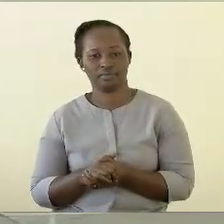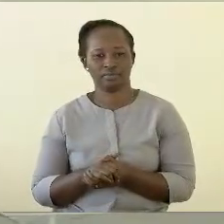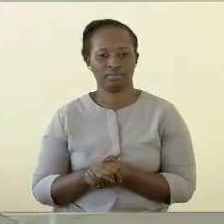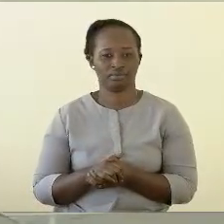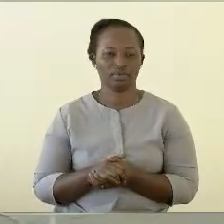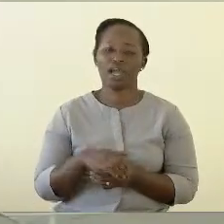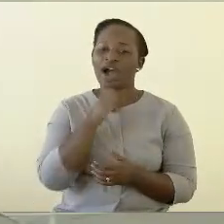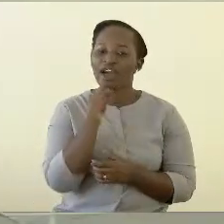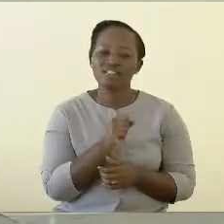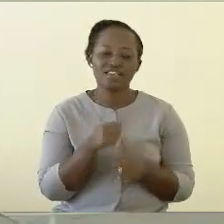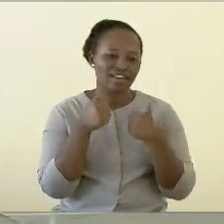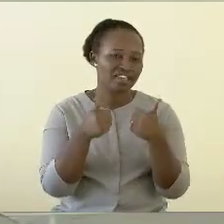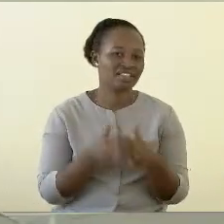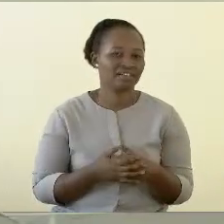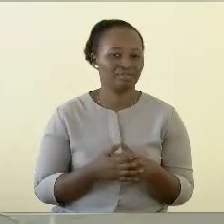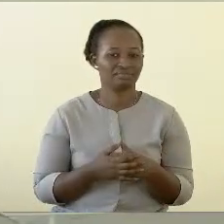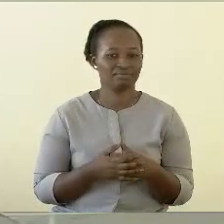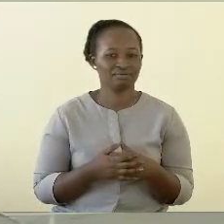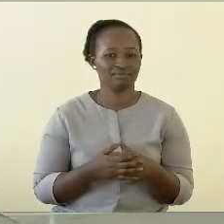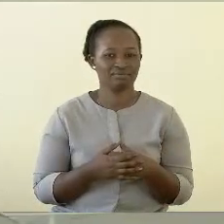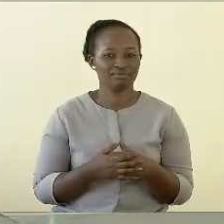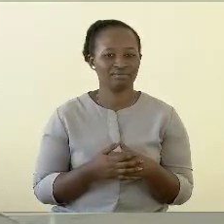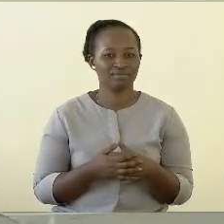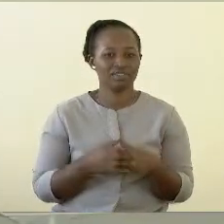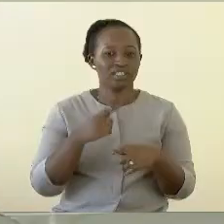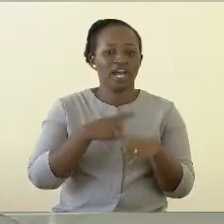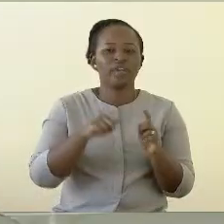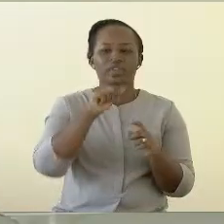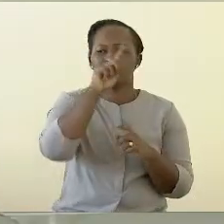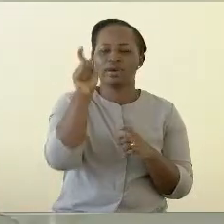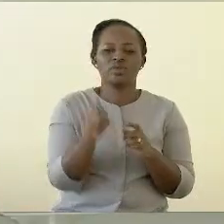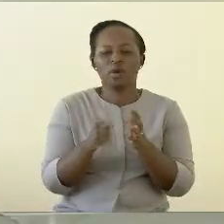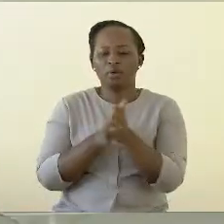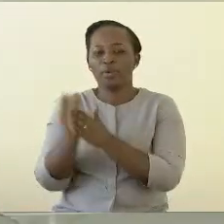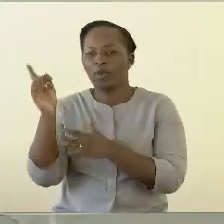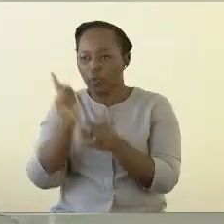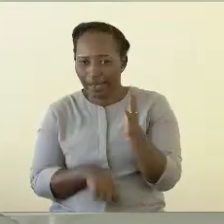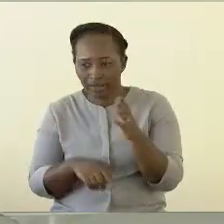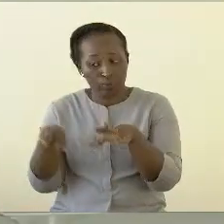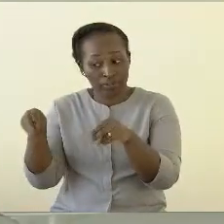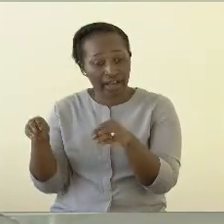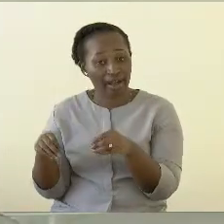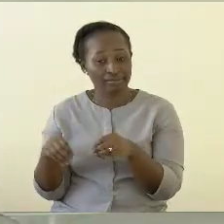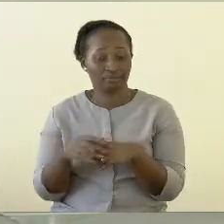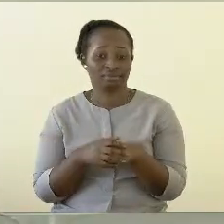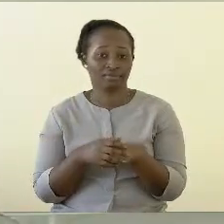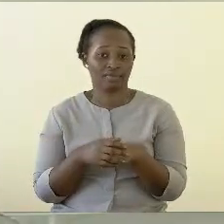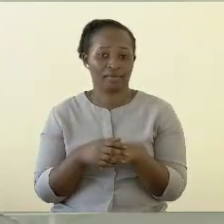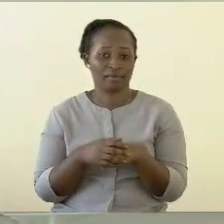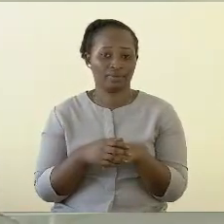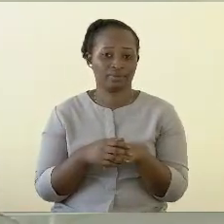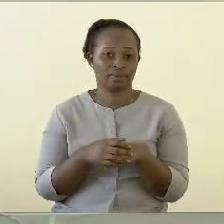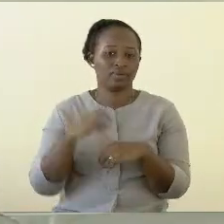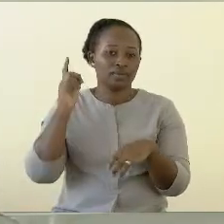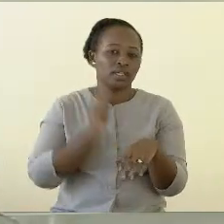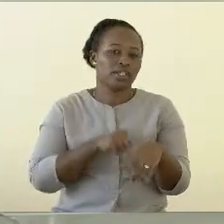returns. Posh houses. The question is, what are they consuming? Soil? So when you